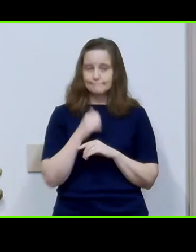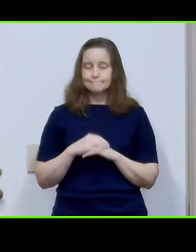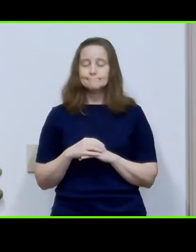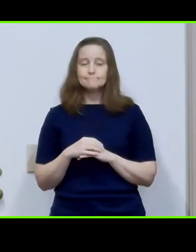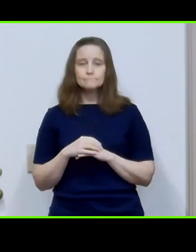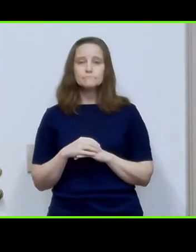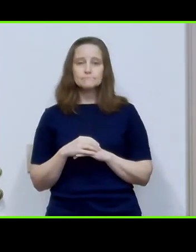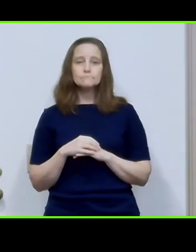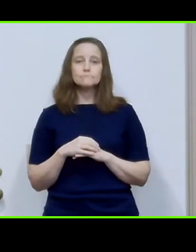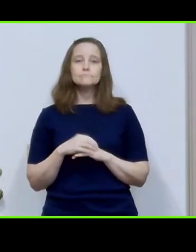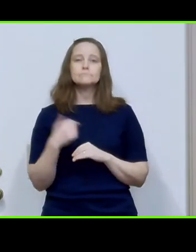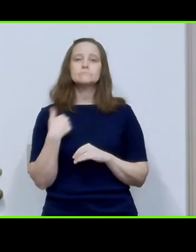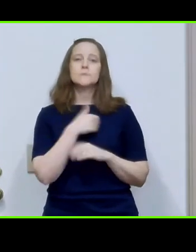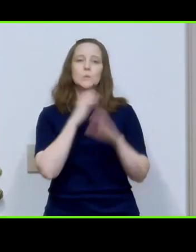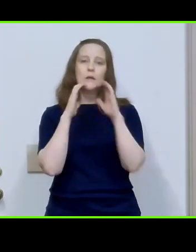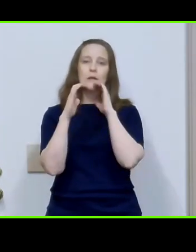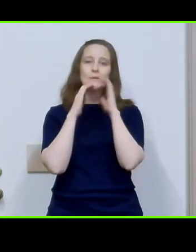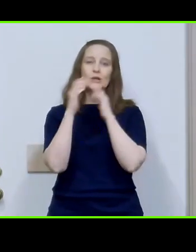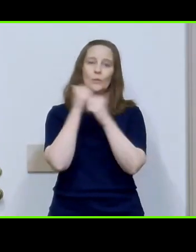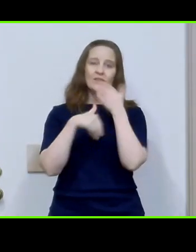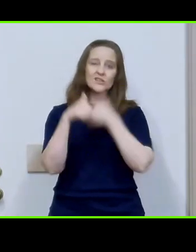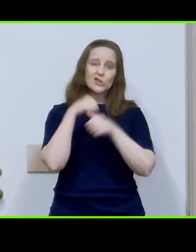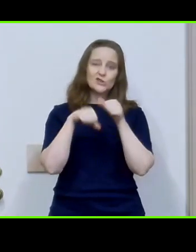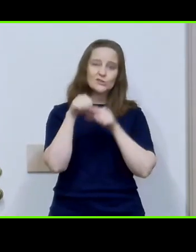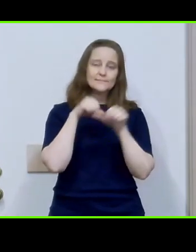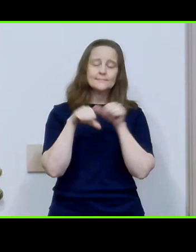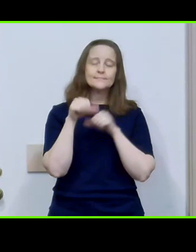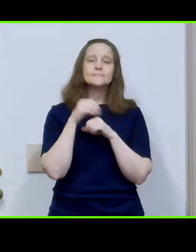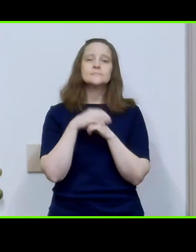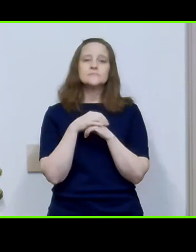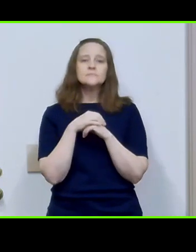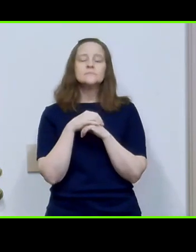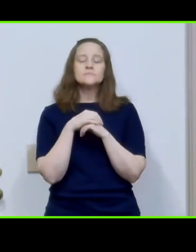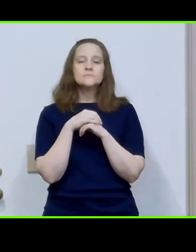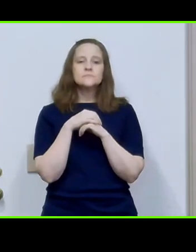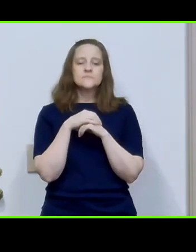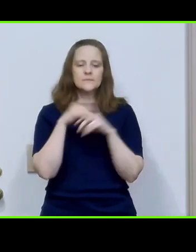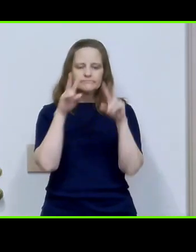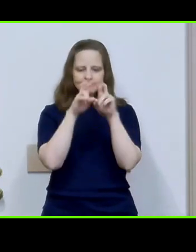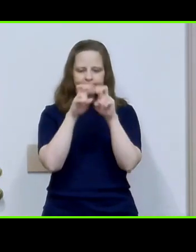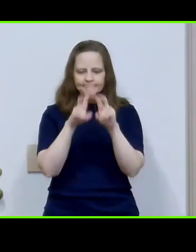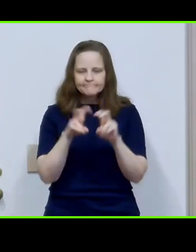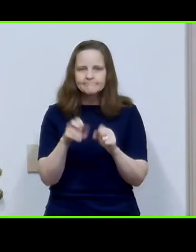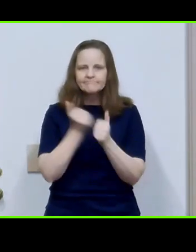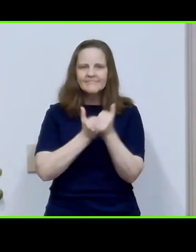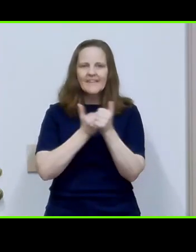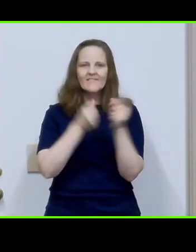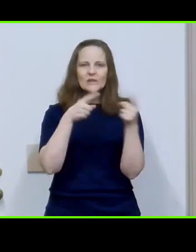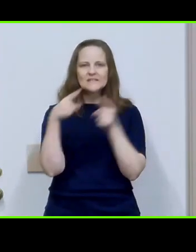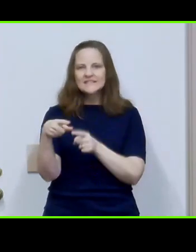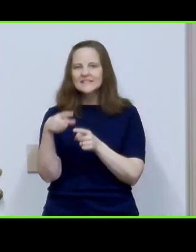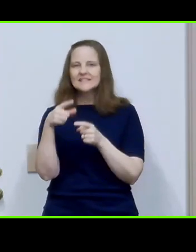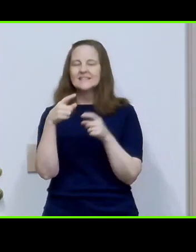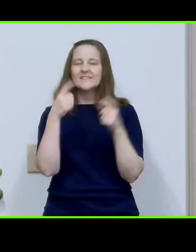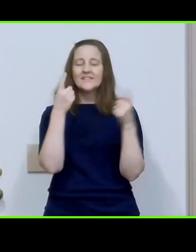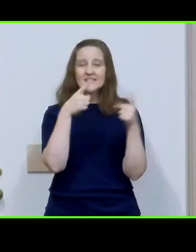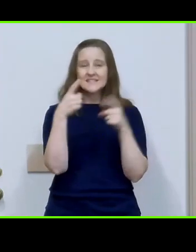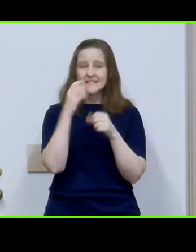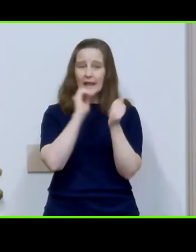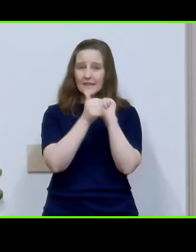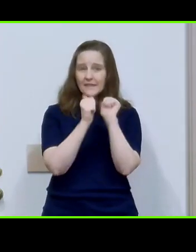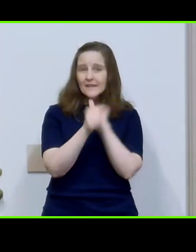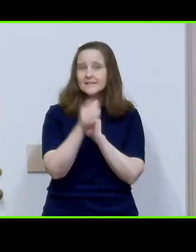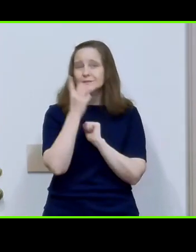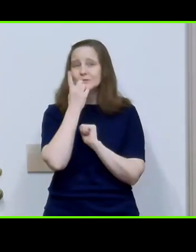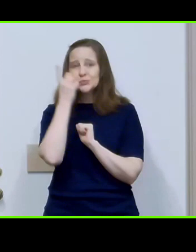We're in constant communication with each other. We will be looking at every single incident, whether it was incidents in athletics, incidents in